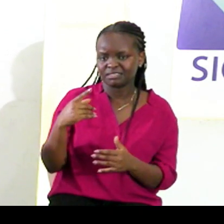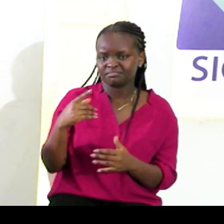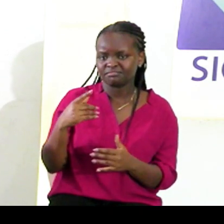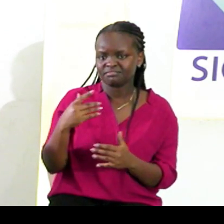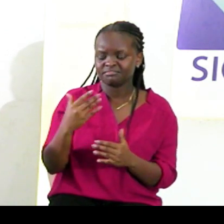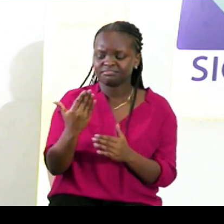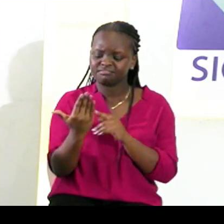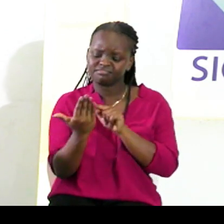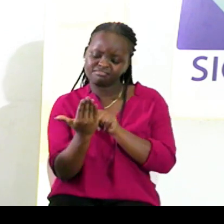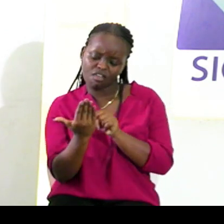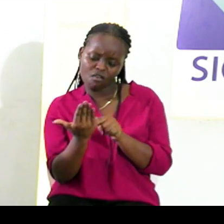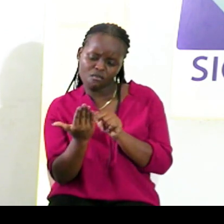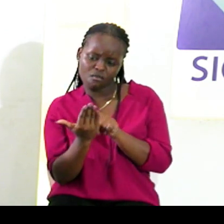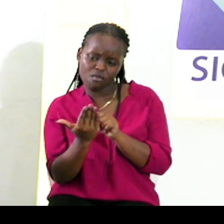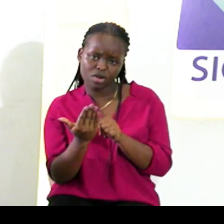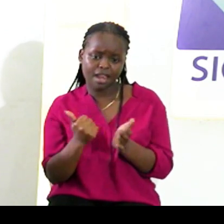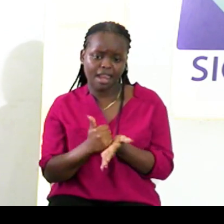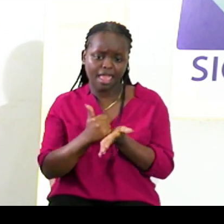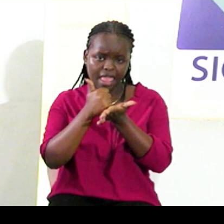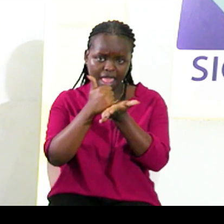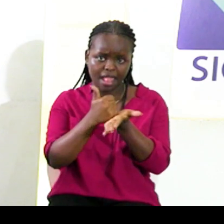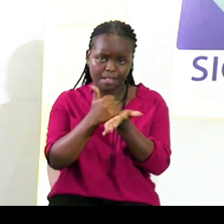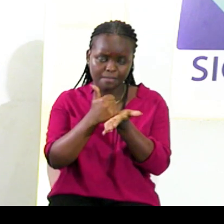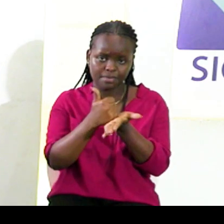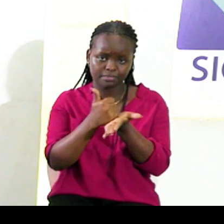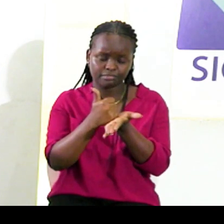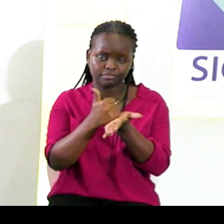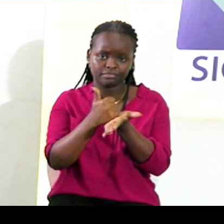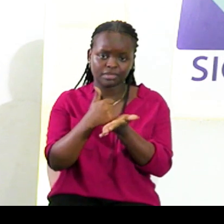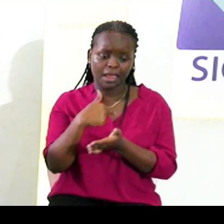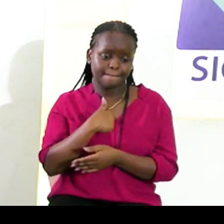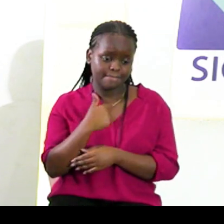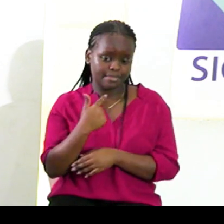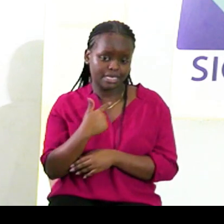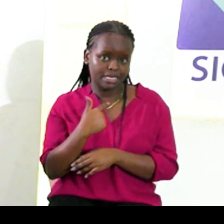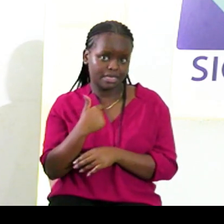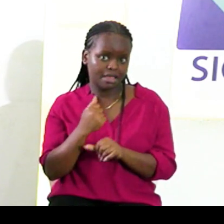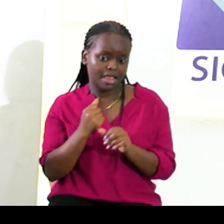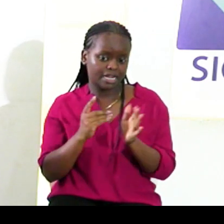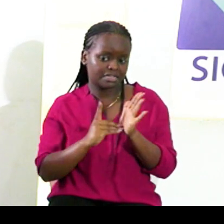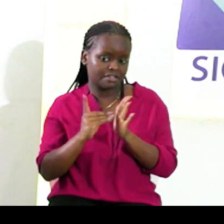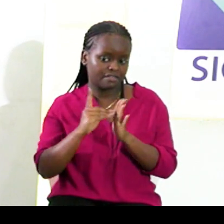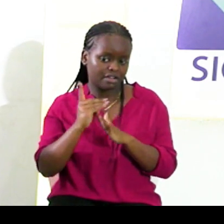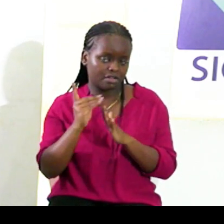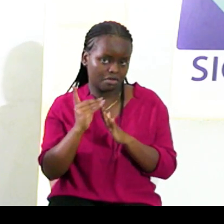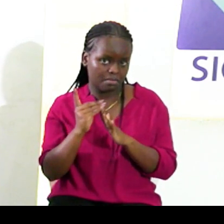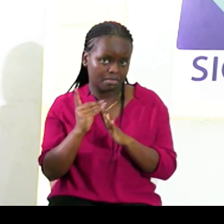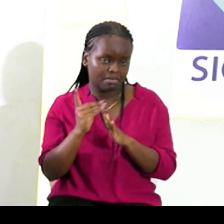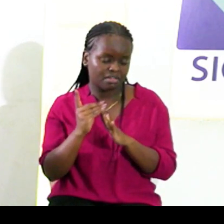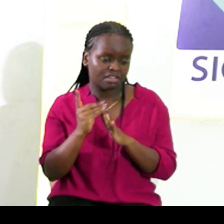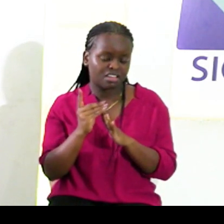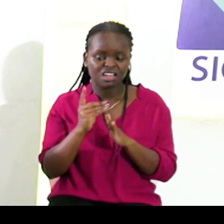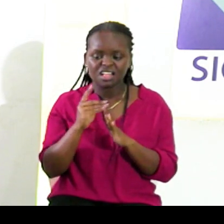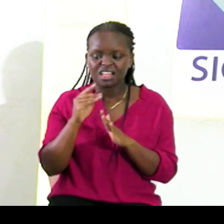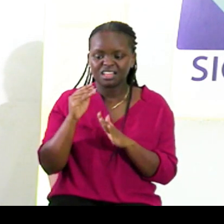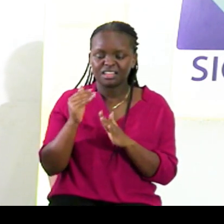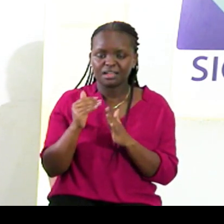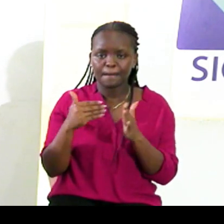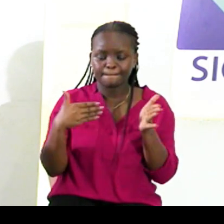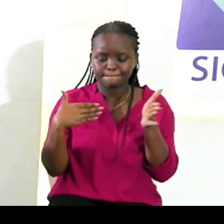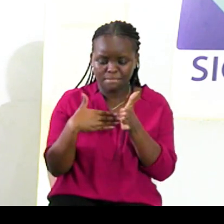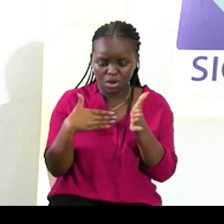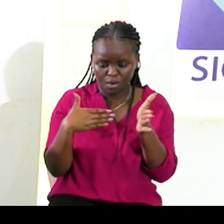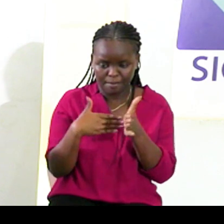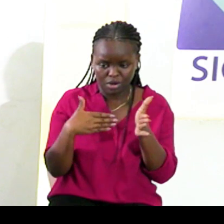me develop what I want. So it delays what I have in mind. It also barriers